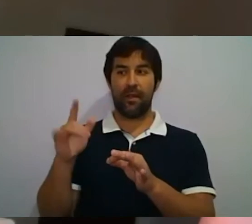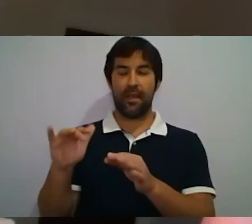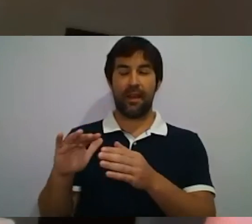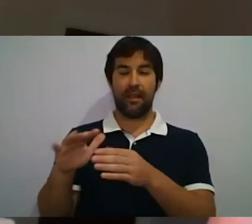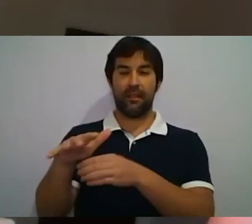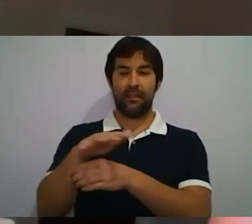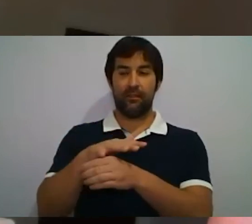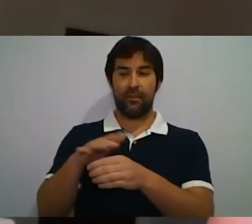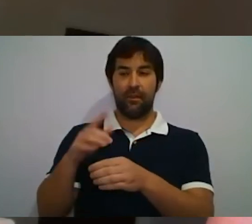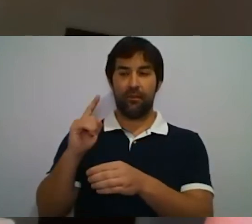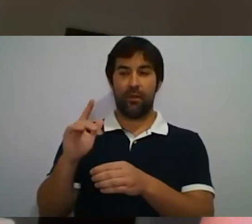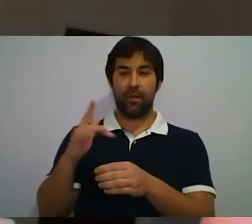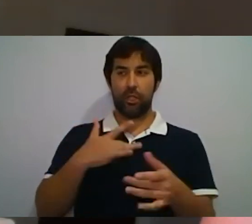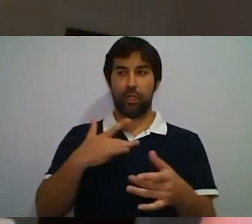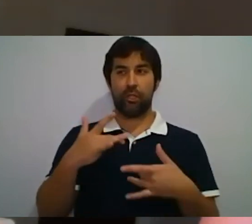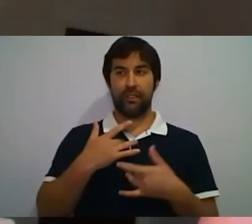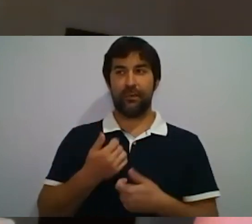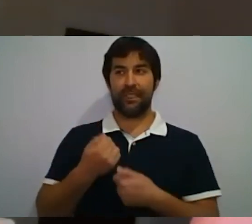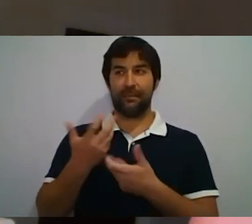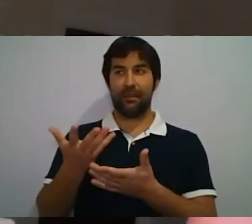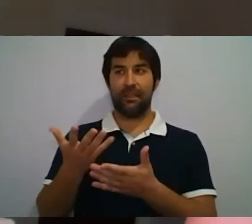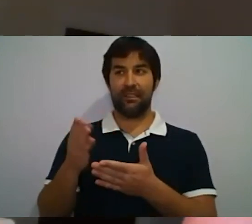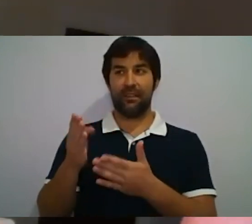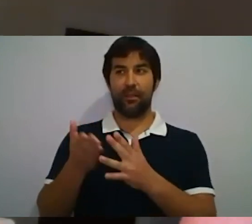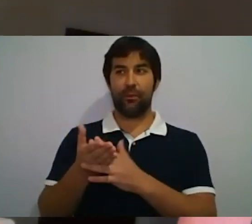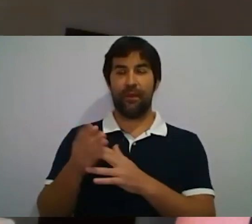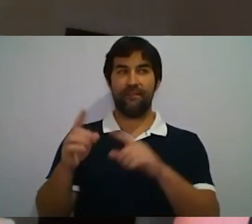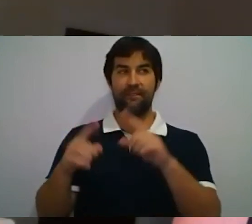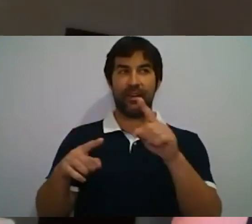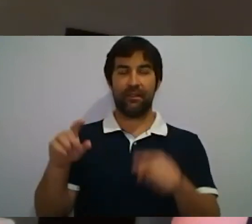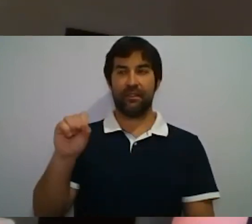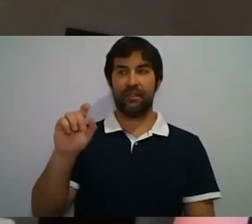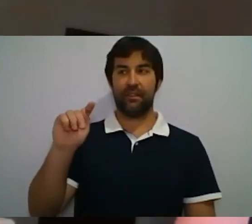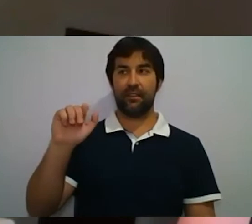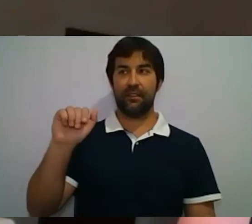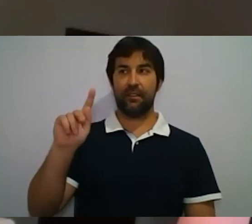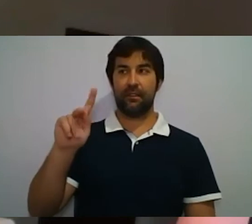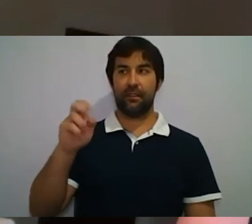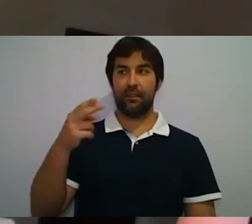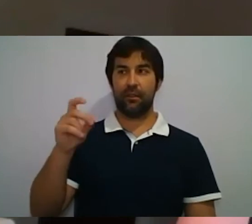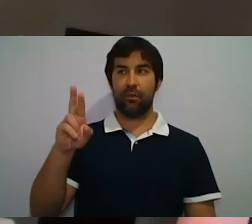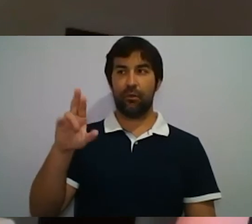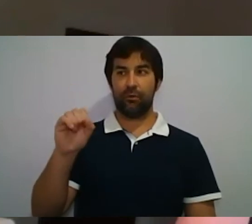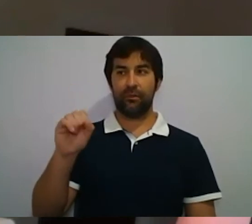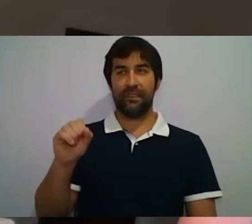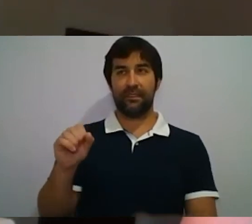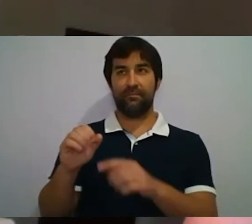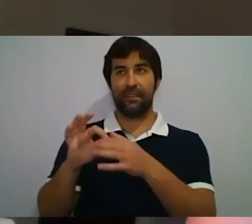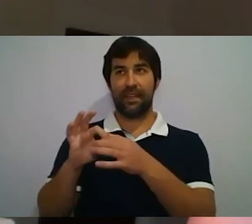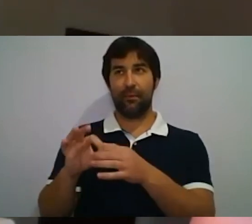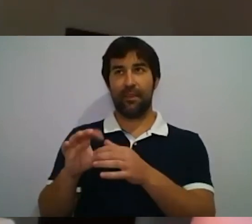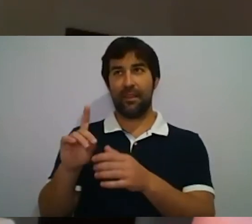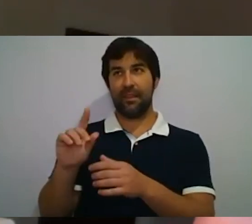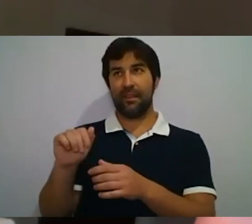speed counts, we do volume counts, we do other kinds of data analysis before we propose what is the